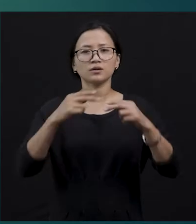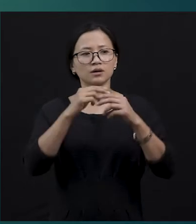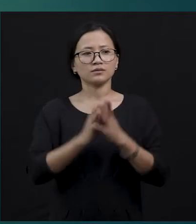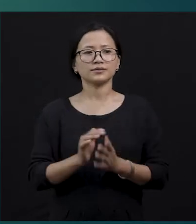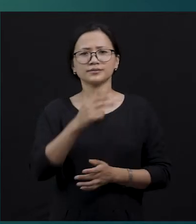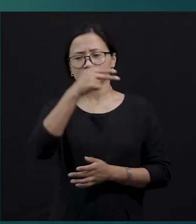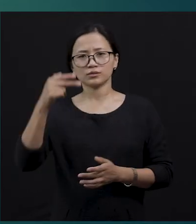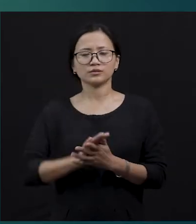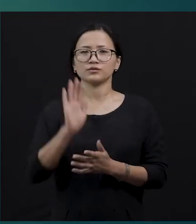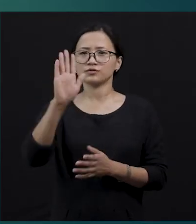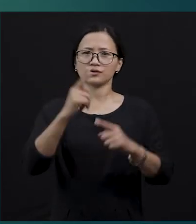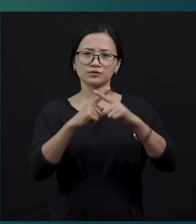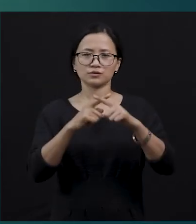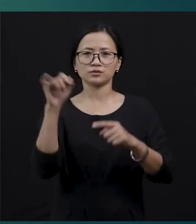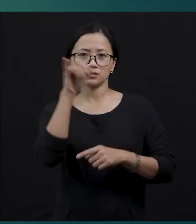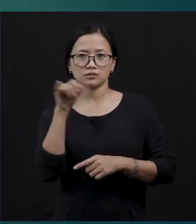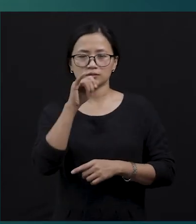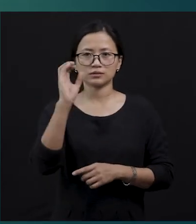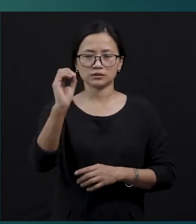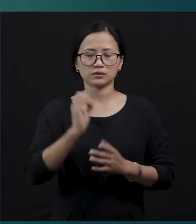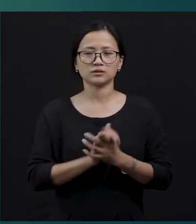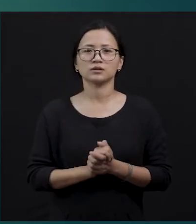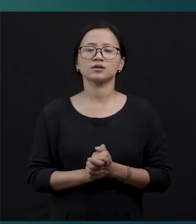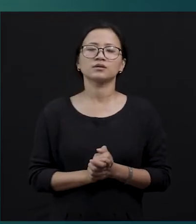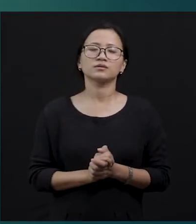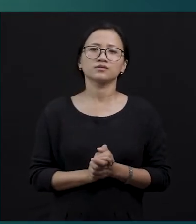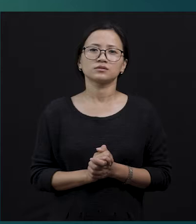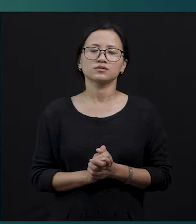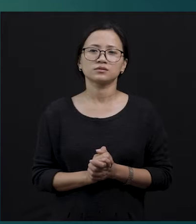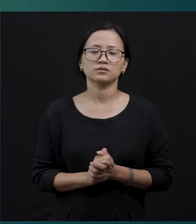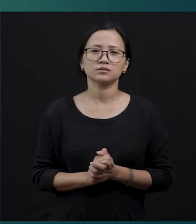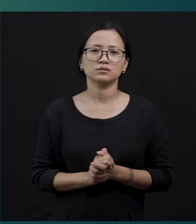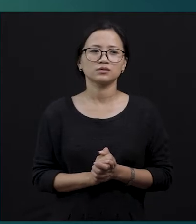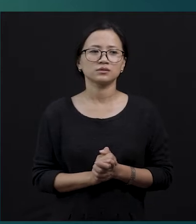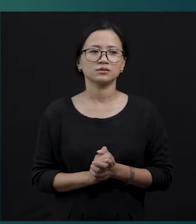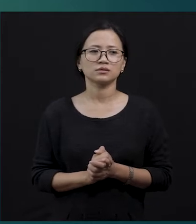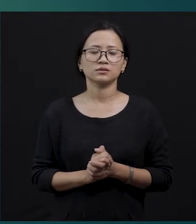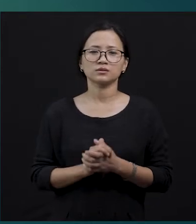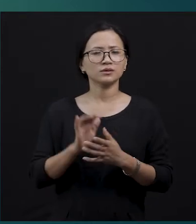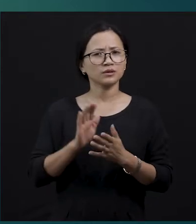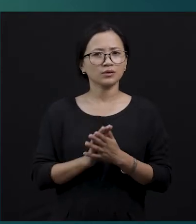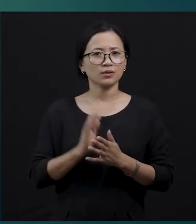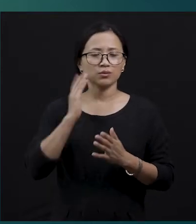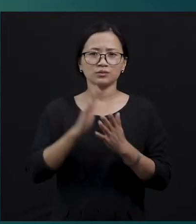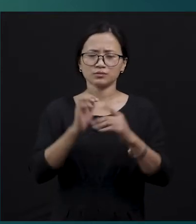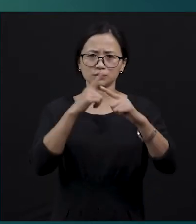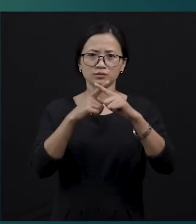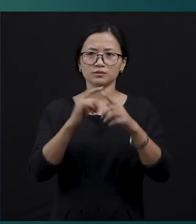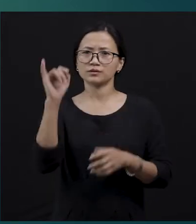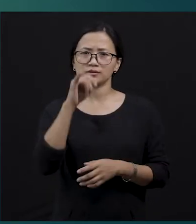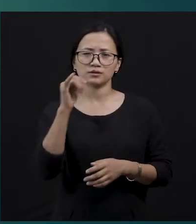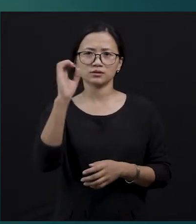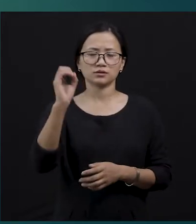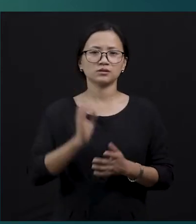equal to 5 into 60. You need to multiply 5 with 60, and when you multiply 60